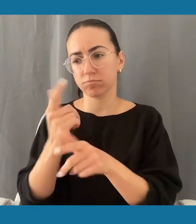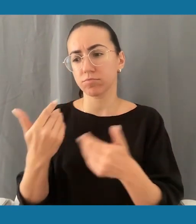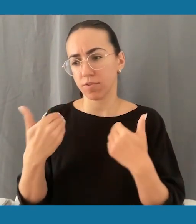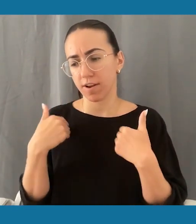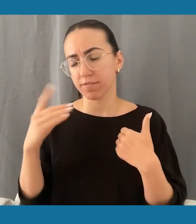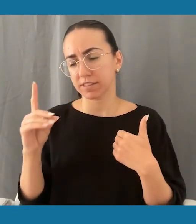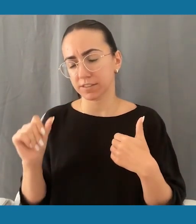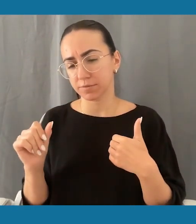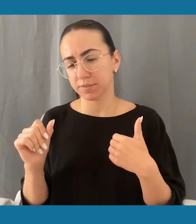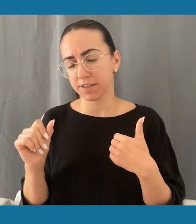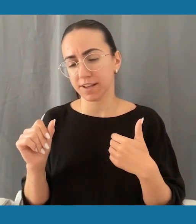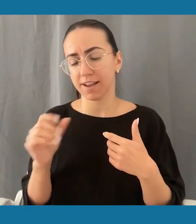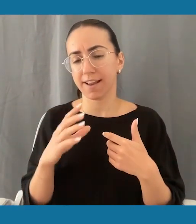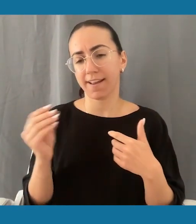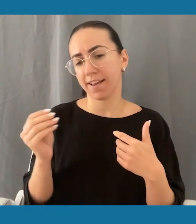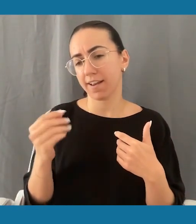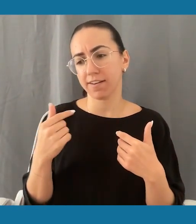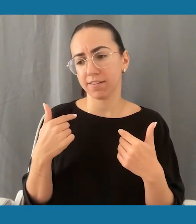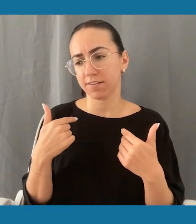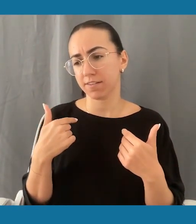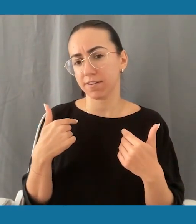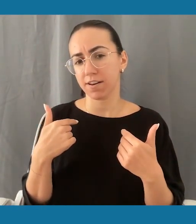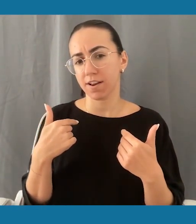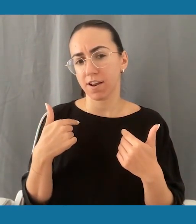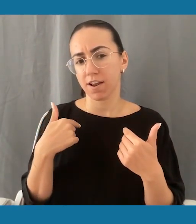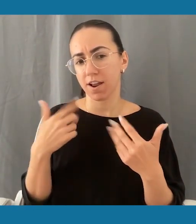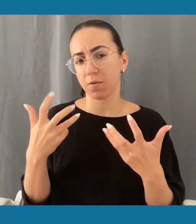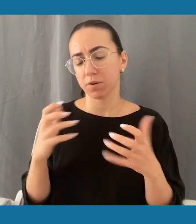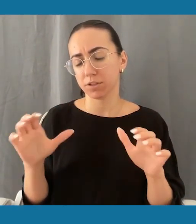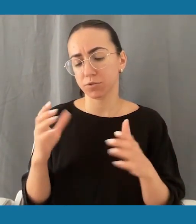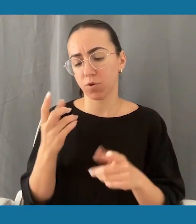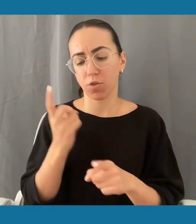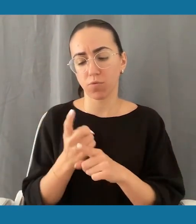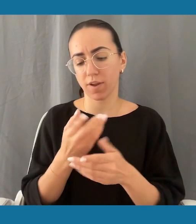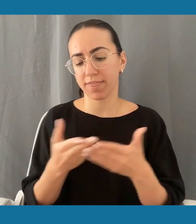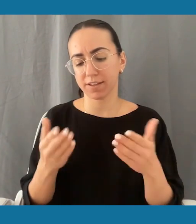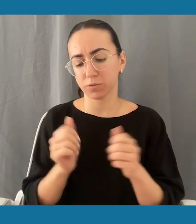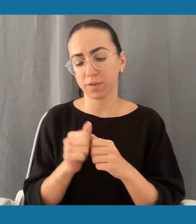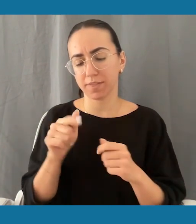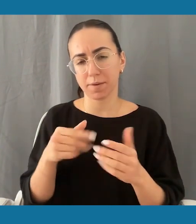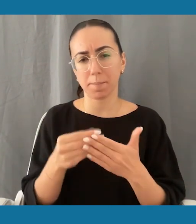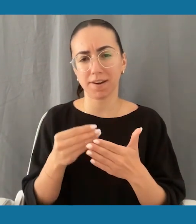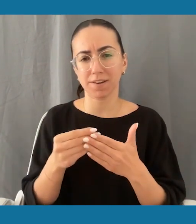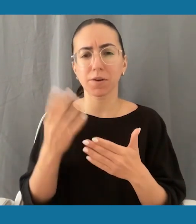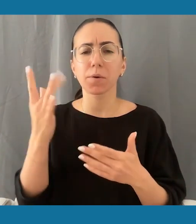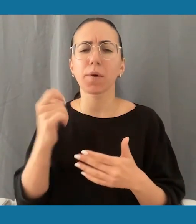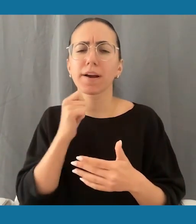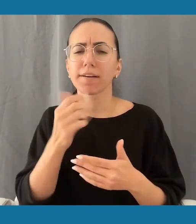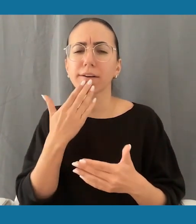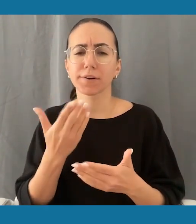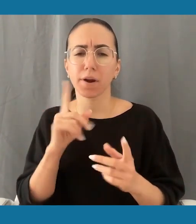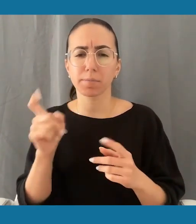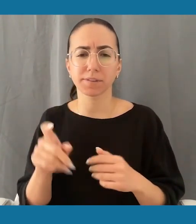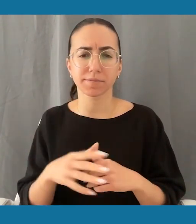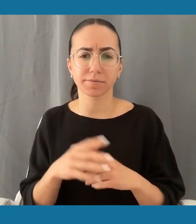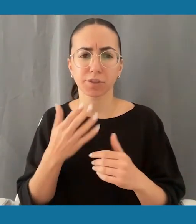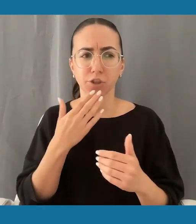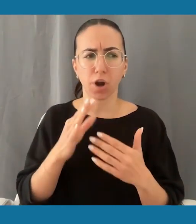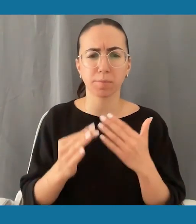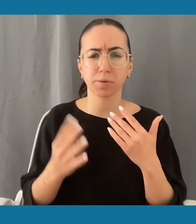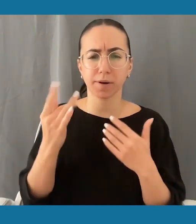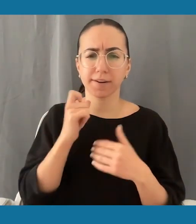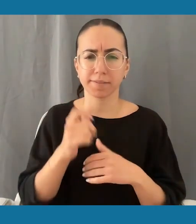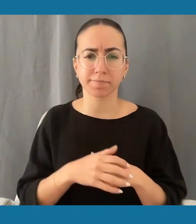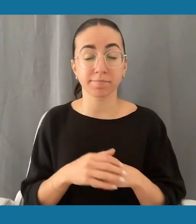you know, and I just want you to do all the right things with this money. Why is that not a good option?